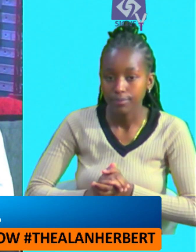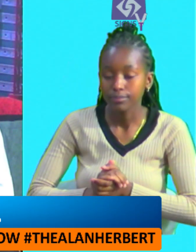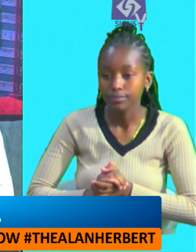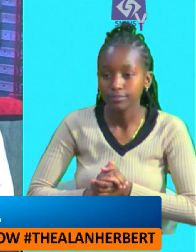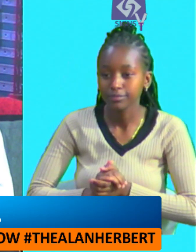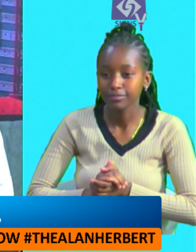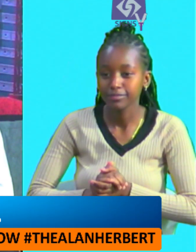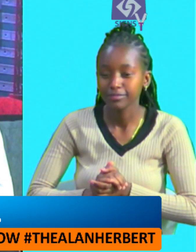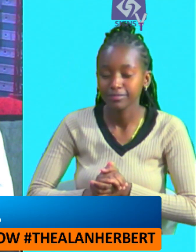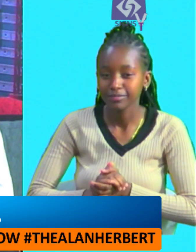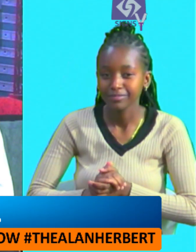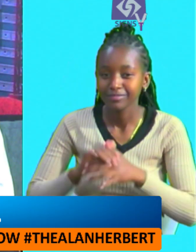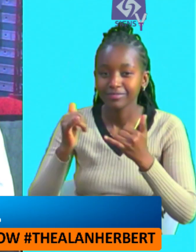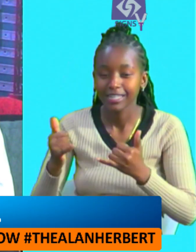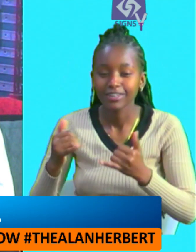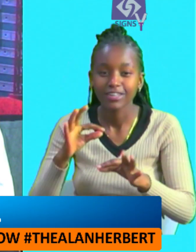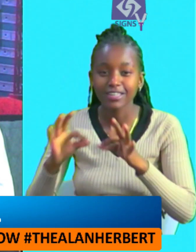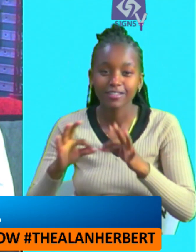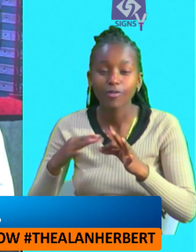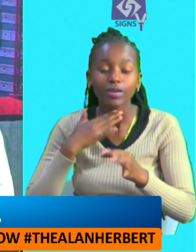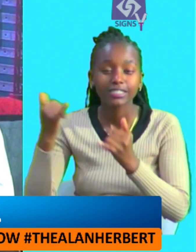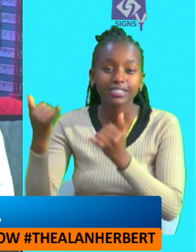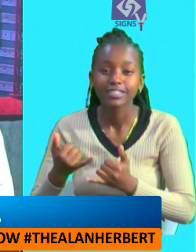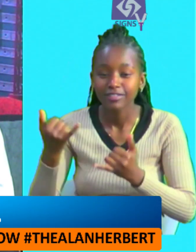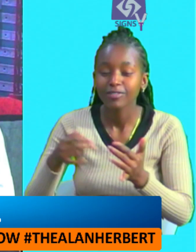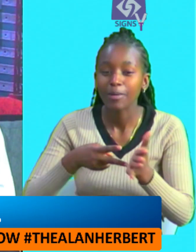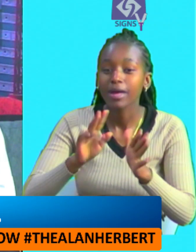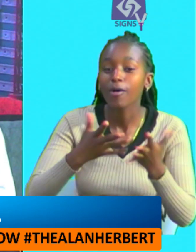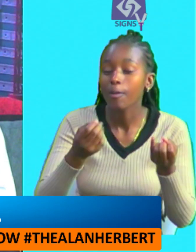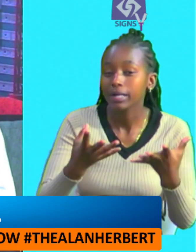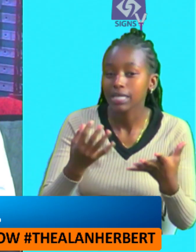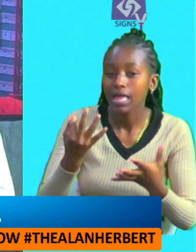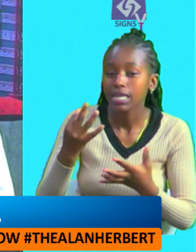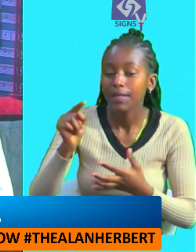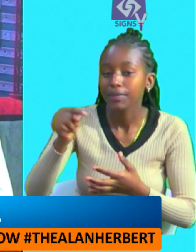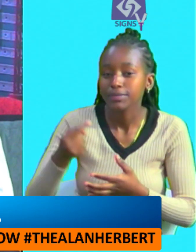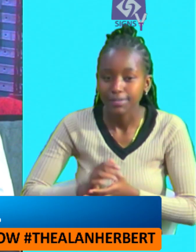that. Now, another podcast, leave alone what you've been seeing us doing. Okay. Yeah.